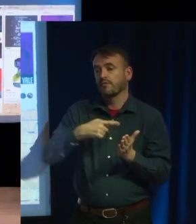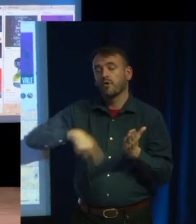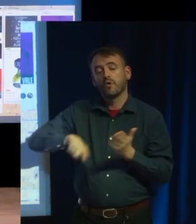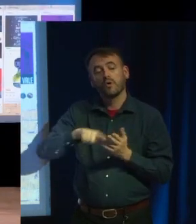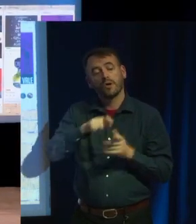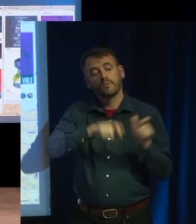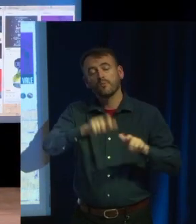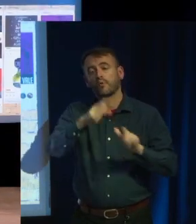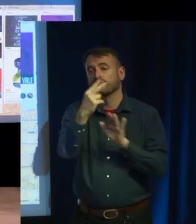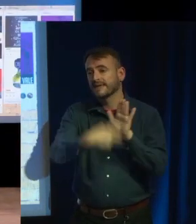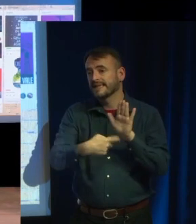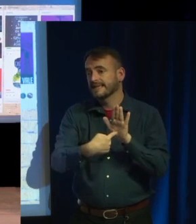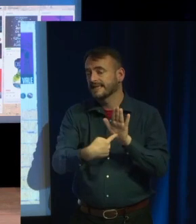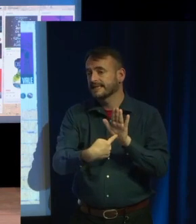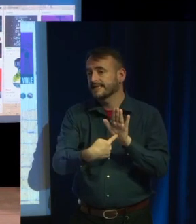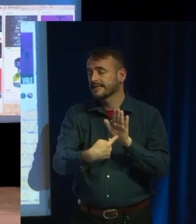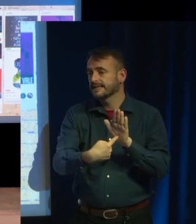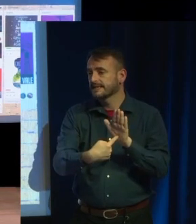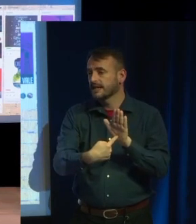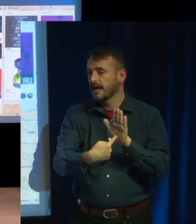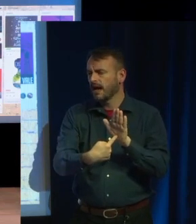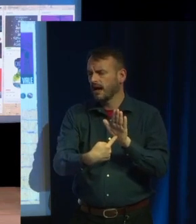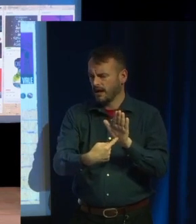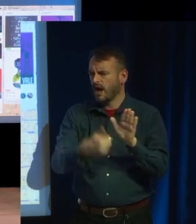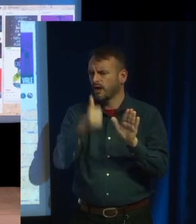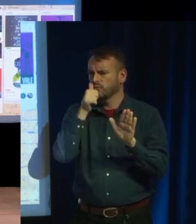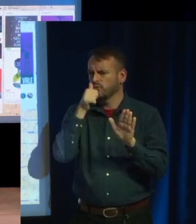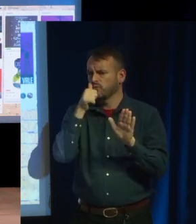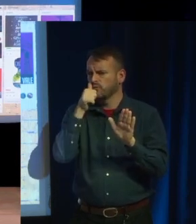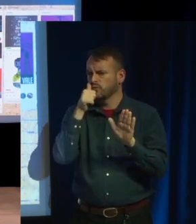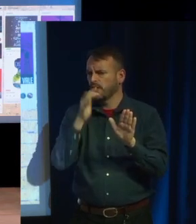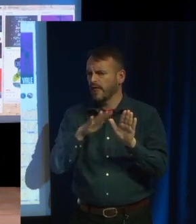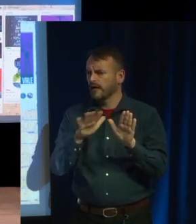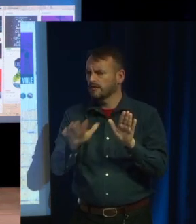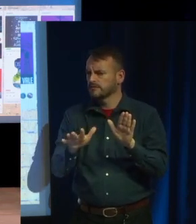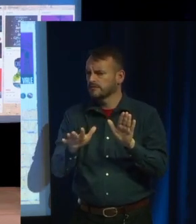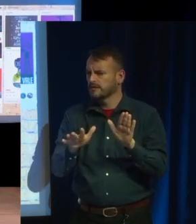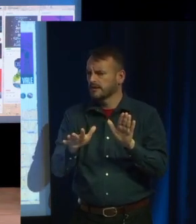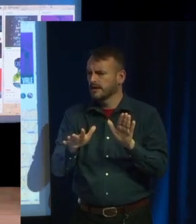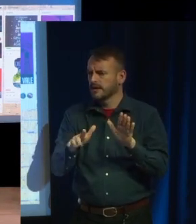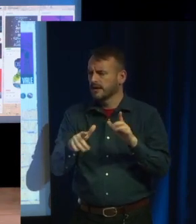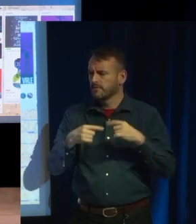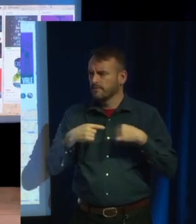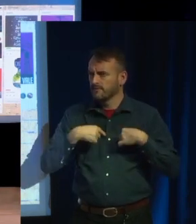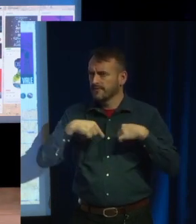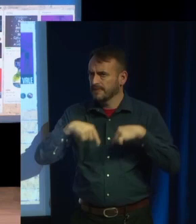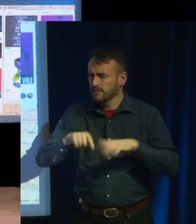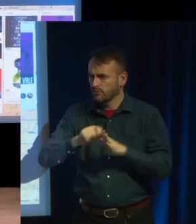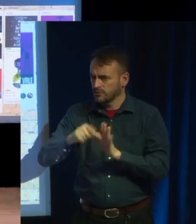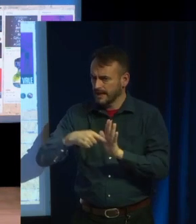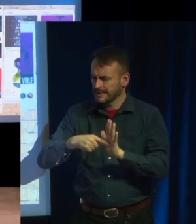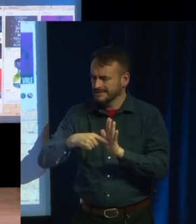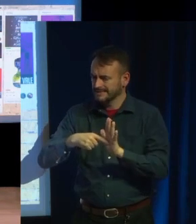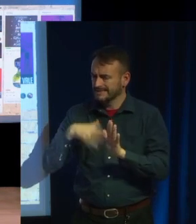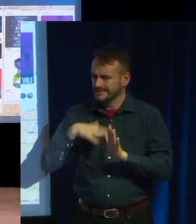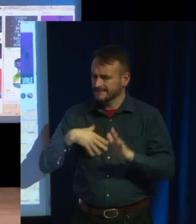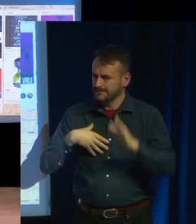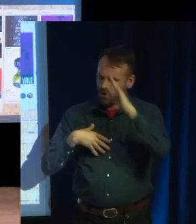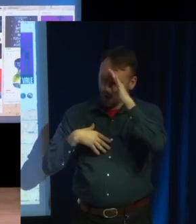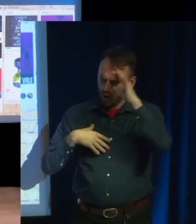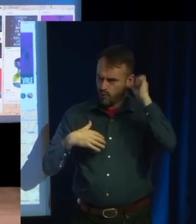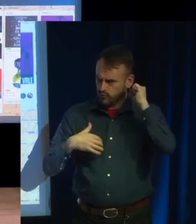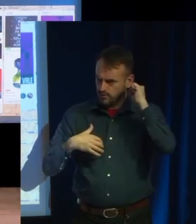that I knew, but I sort of had to forget for this because since we were